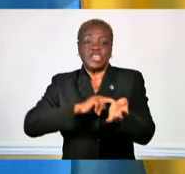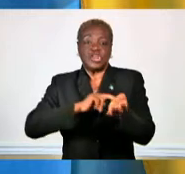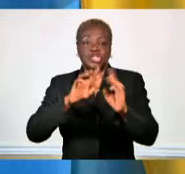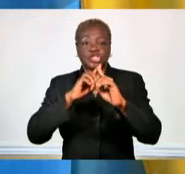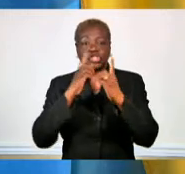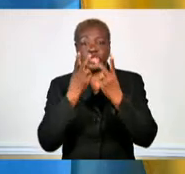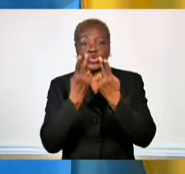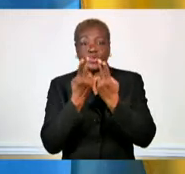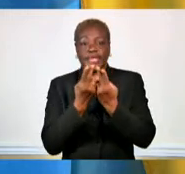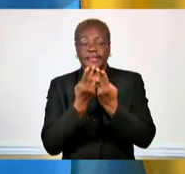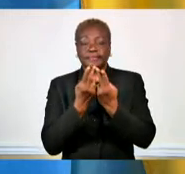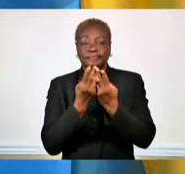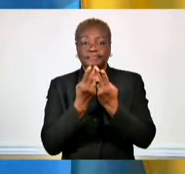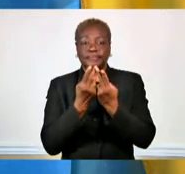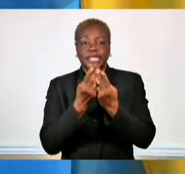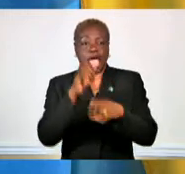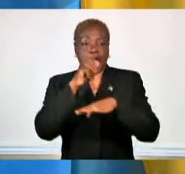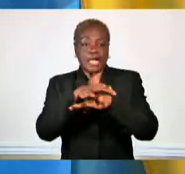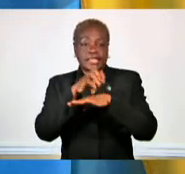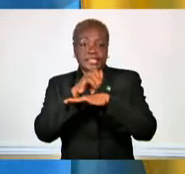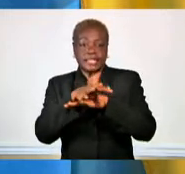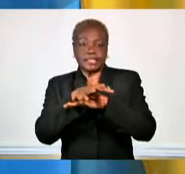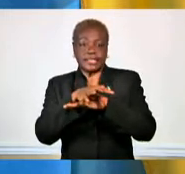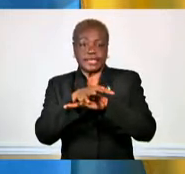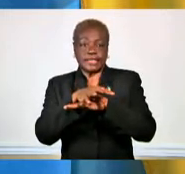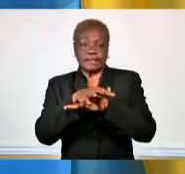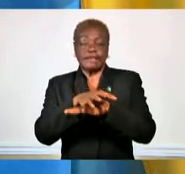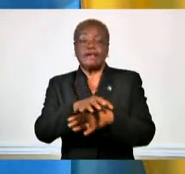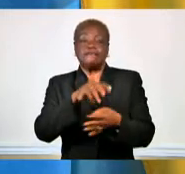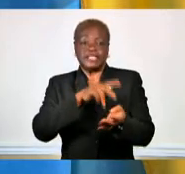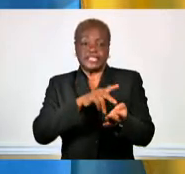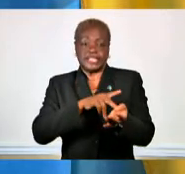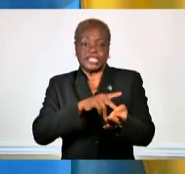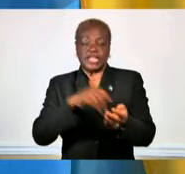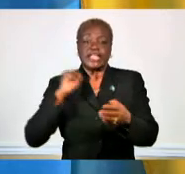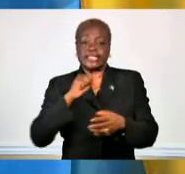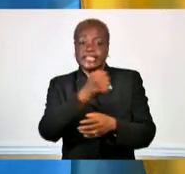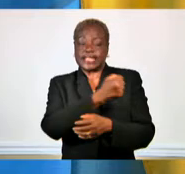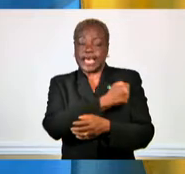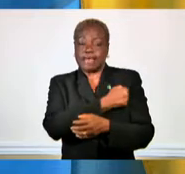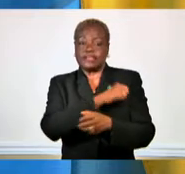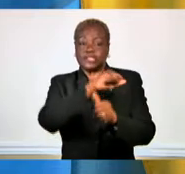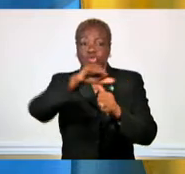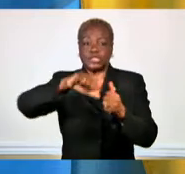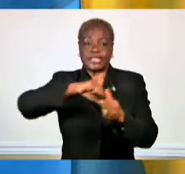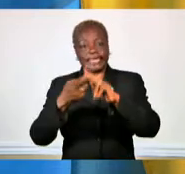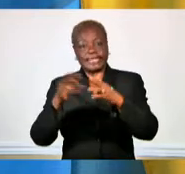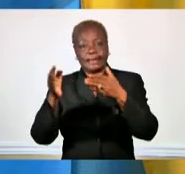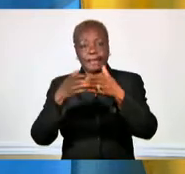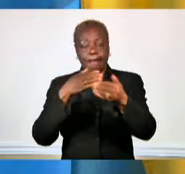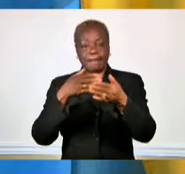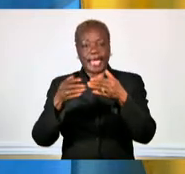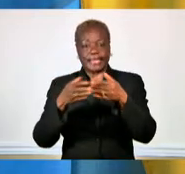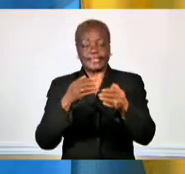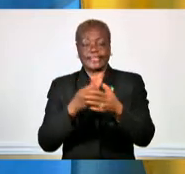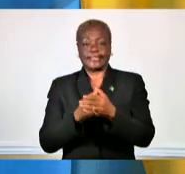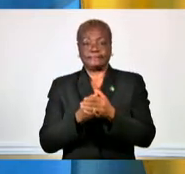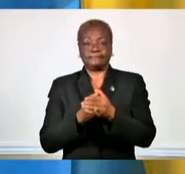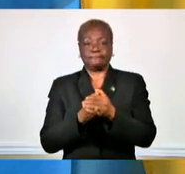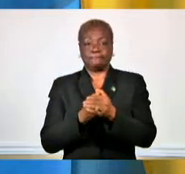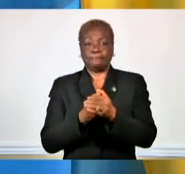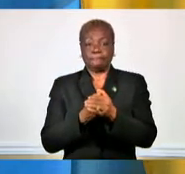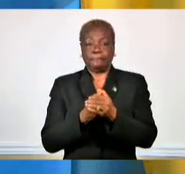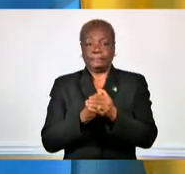Union, Consultant Physician Staff Association Union, the Bahamas,